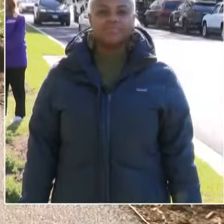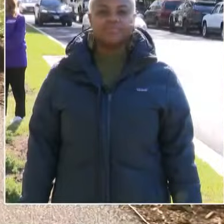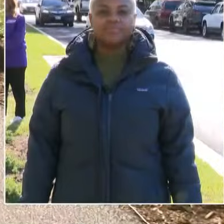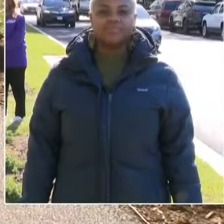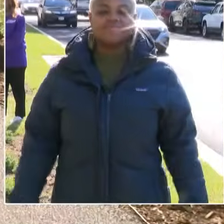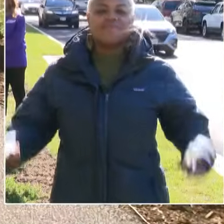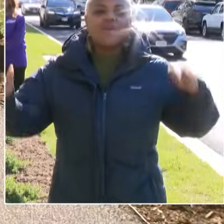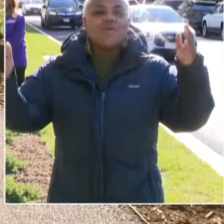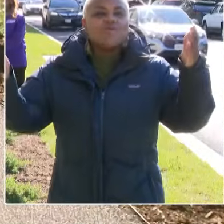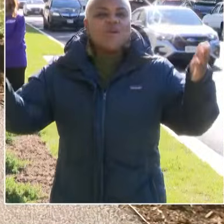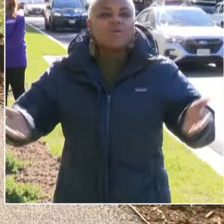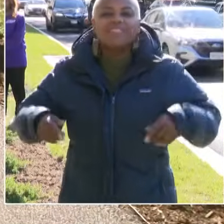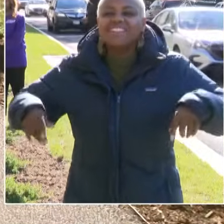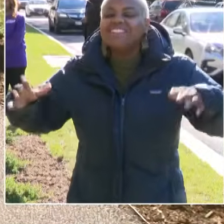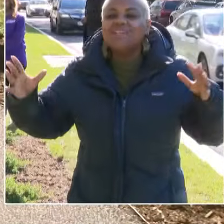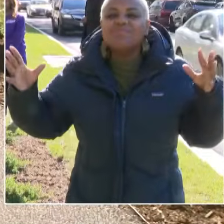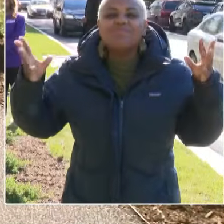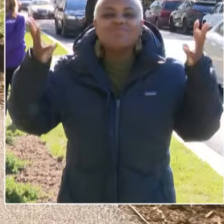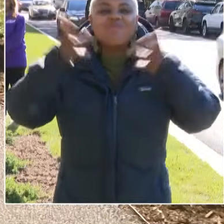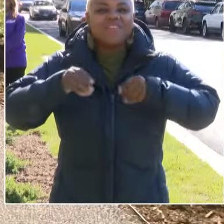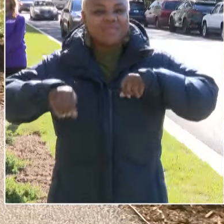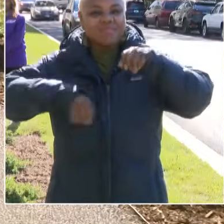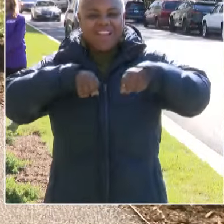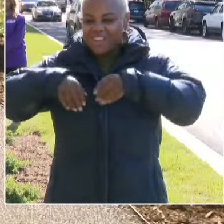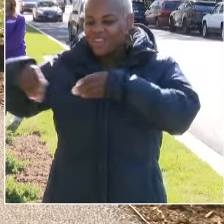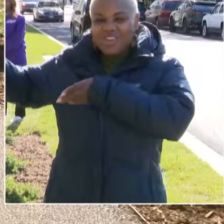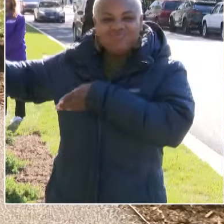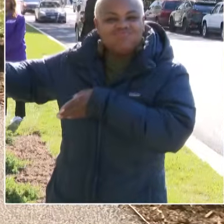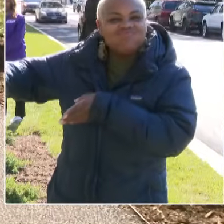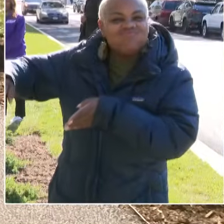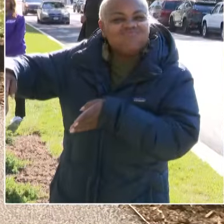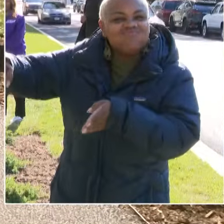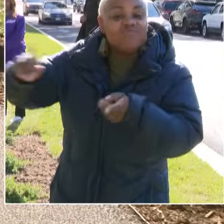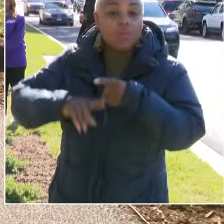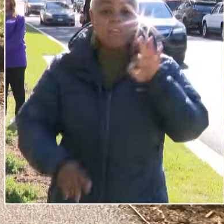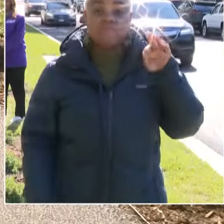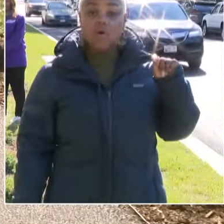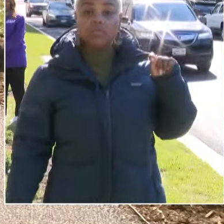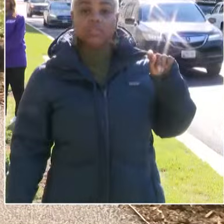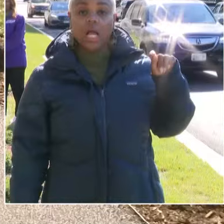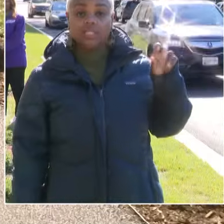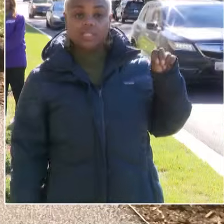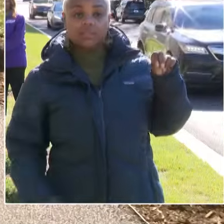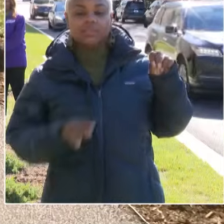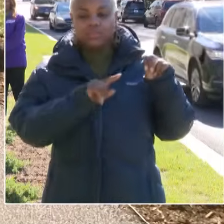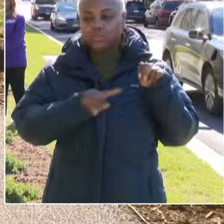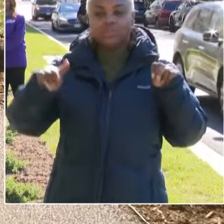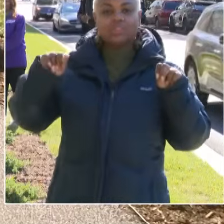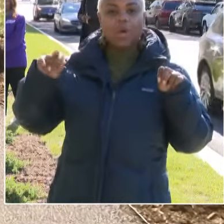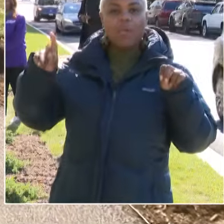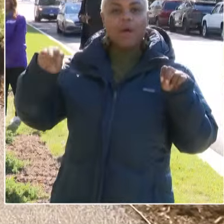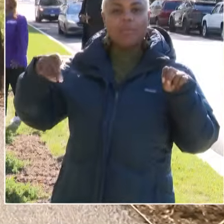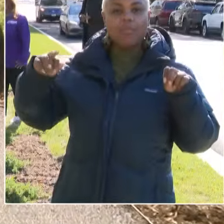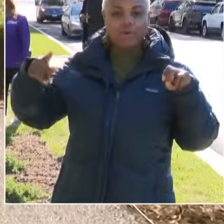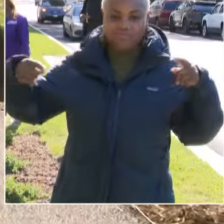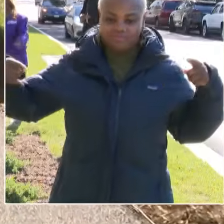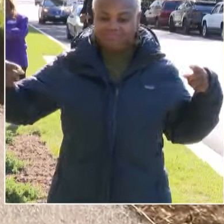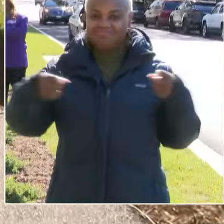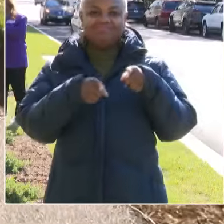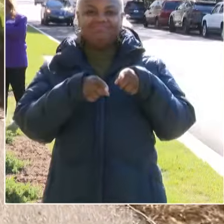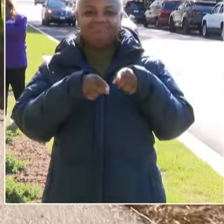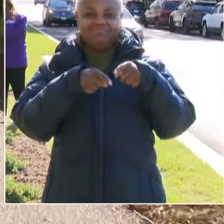Welcome to this beautiful bike trail connecting Fort Totten with Takoma. I'm Charlie Mayer. I am the Commissioner for